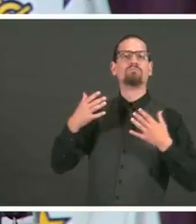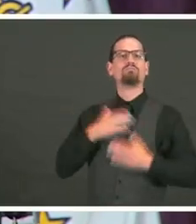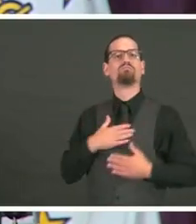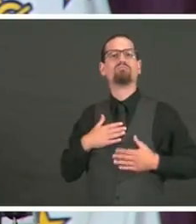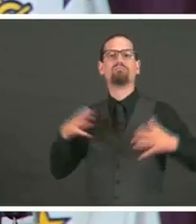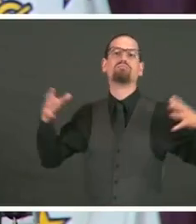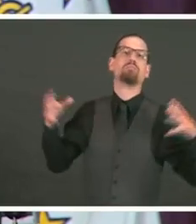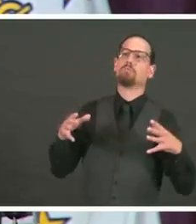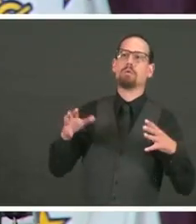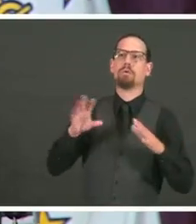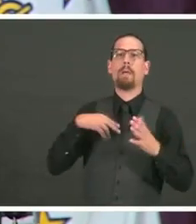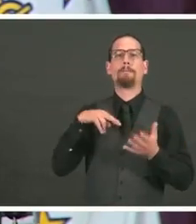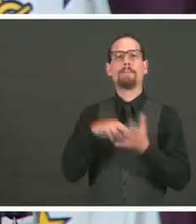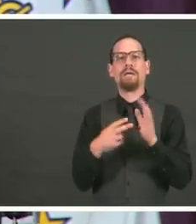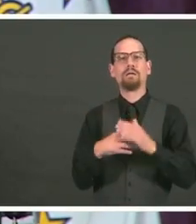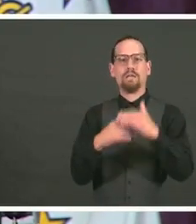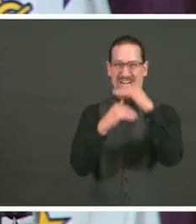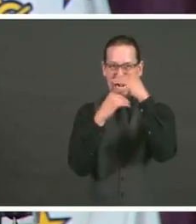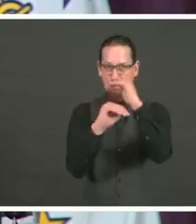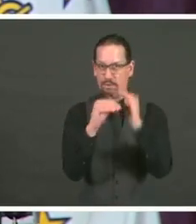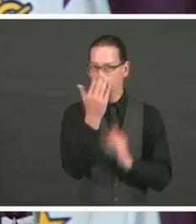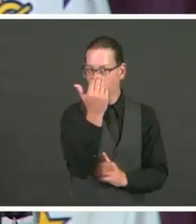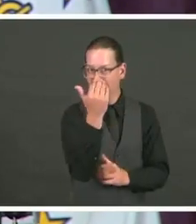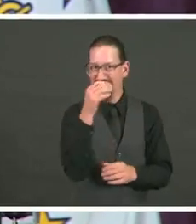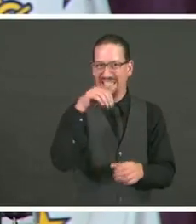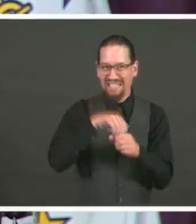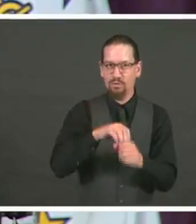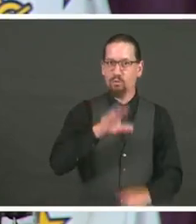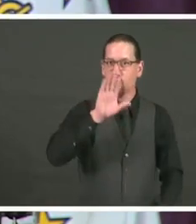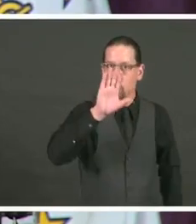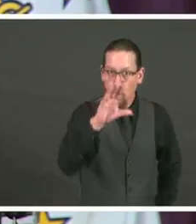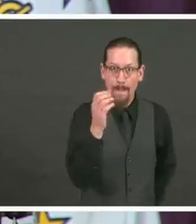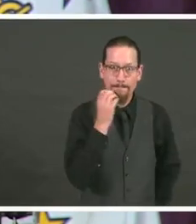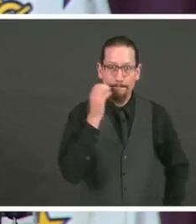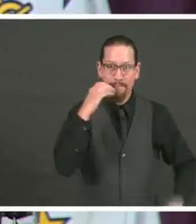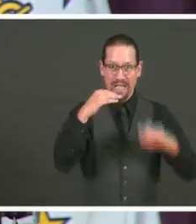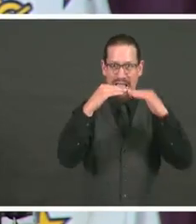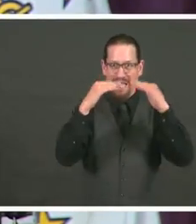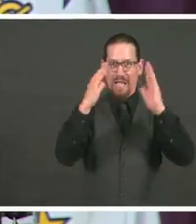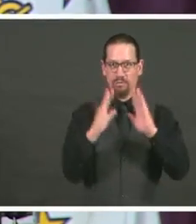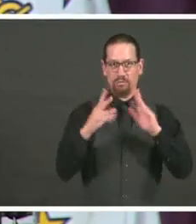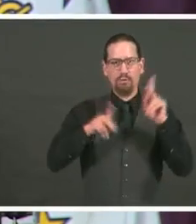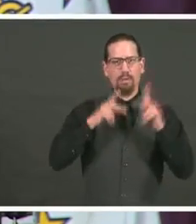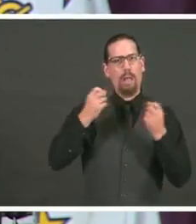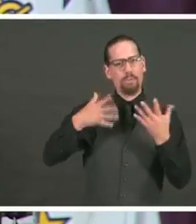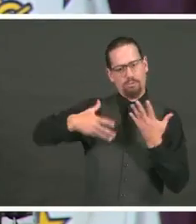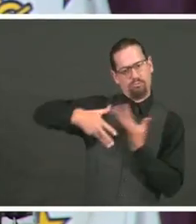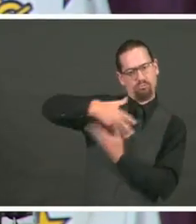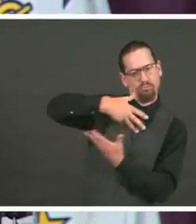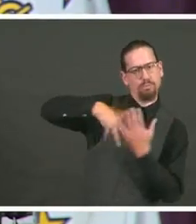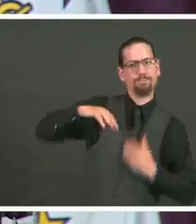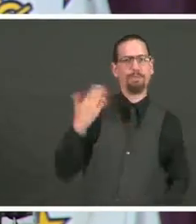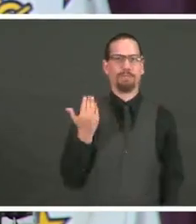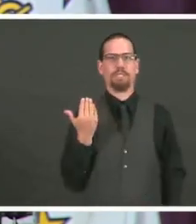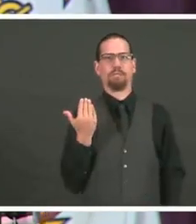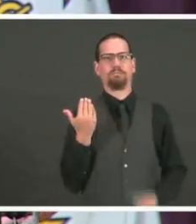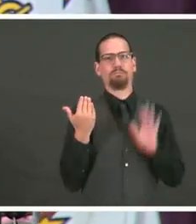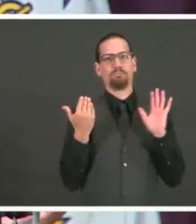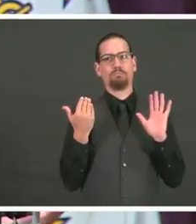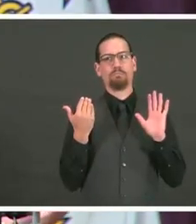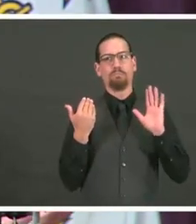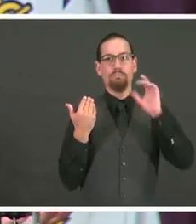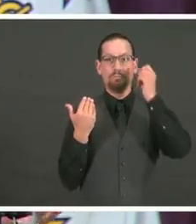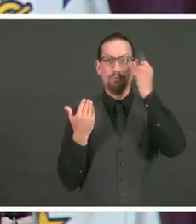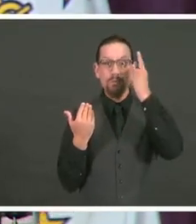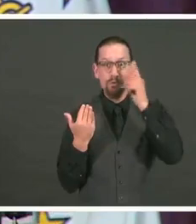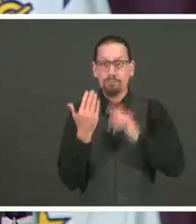15 is the limit. I also want to say it should be the same 15 people. It shouldn't be